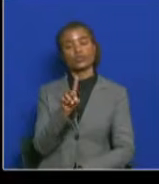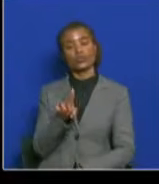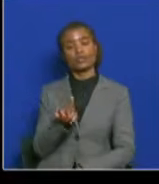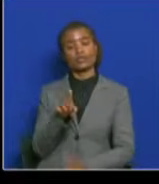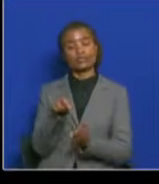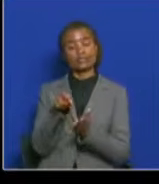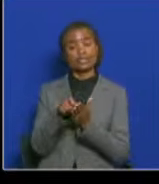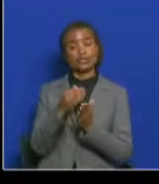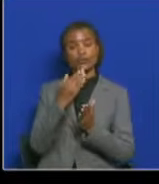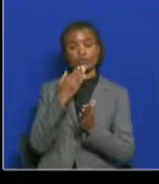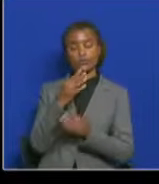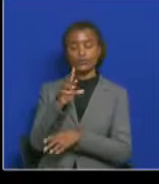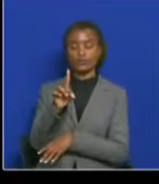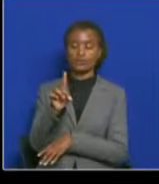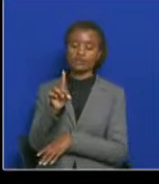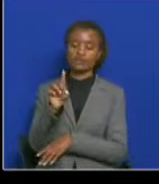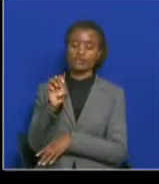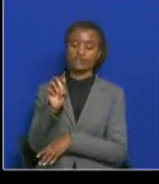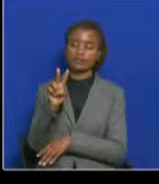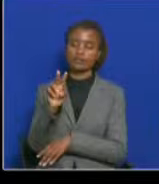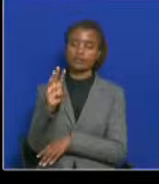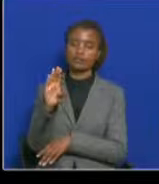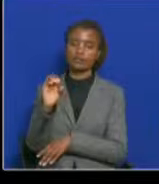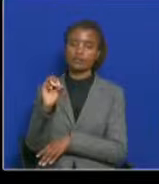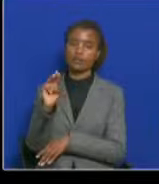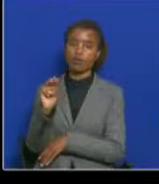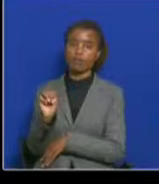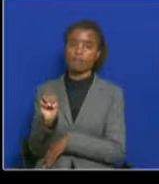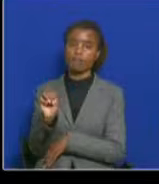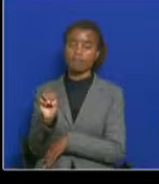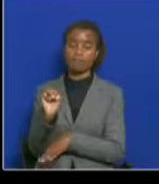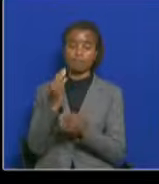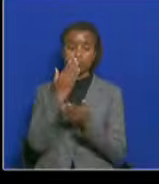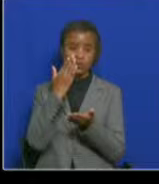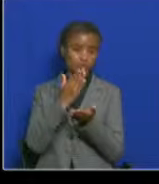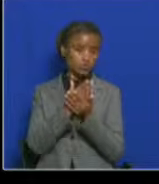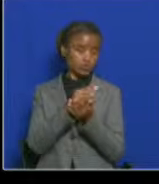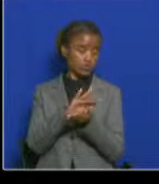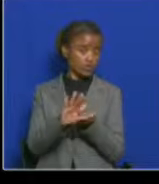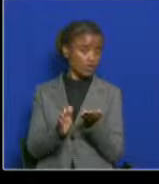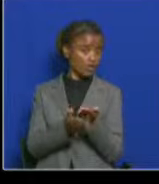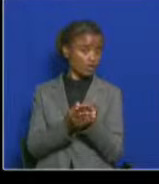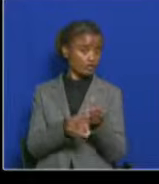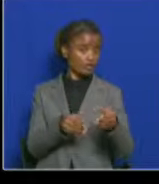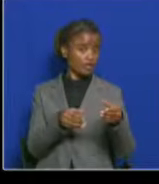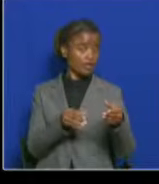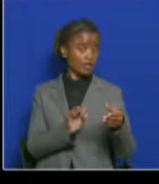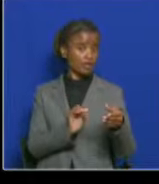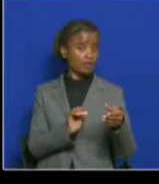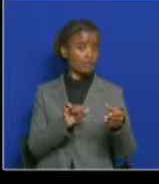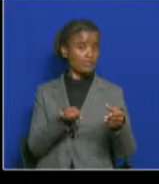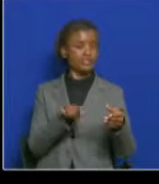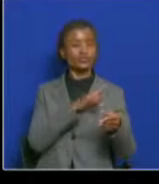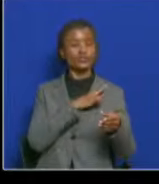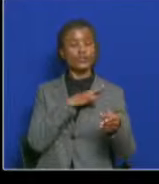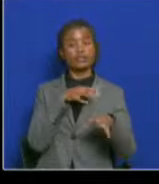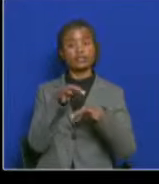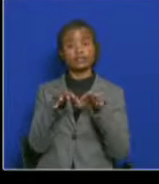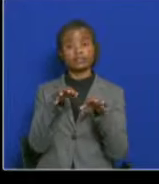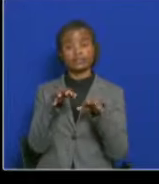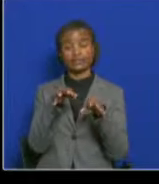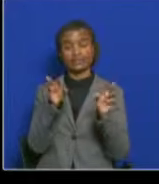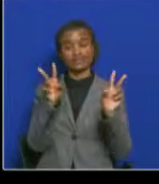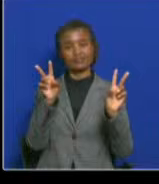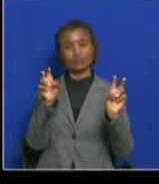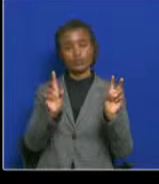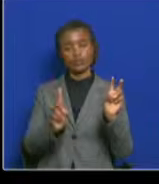And I'm not sure whether it's in the annexure bundle, Chair, so that's why we're just flighting it. This is the national letter